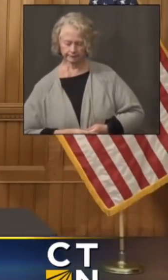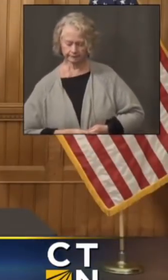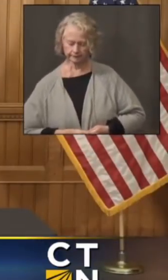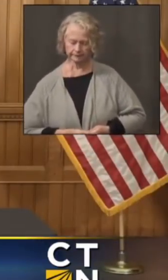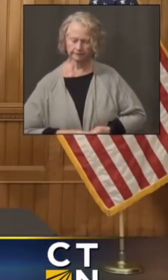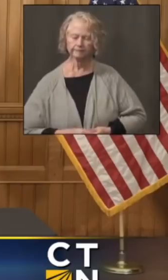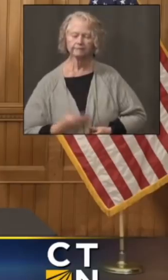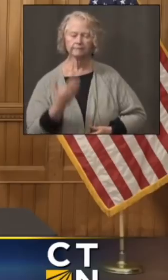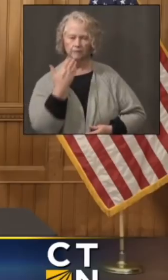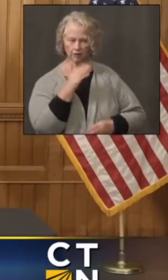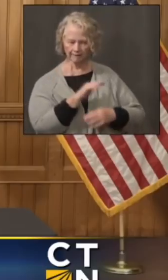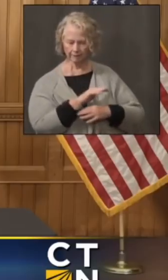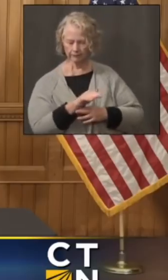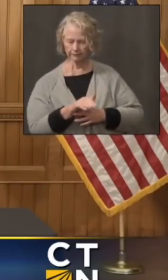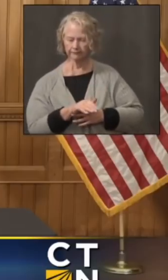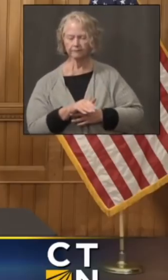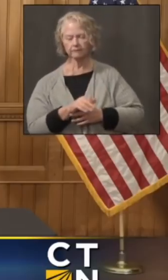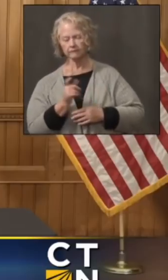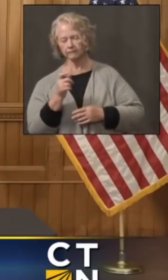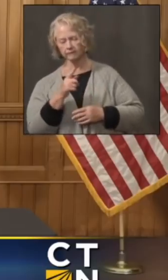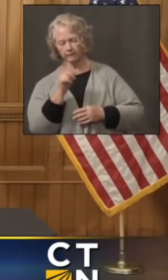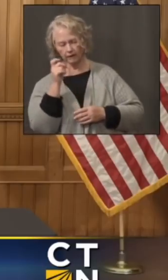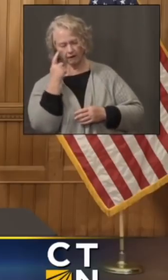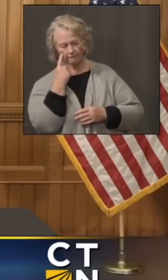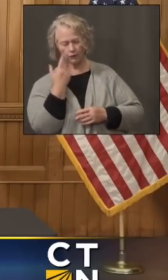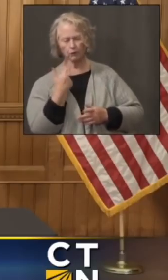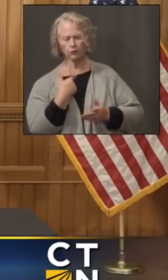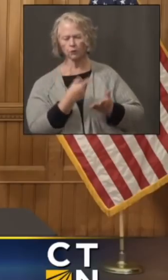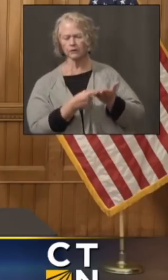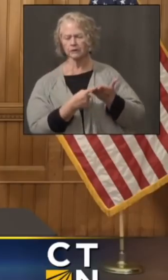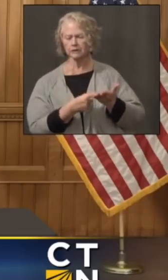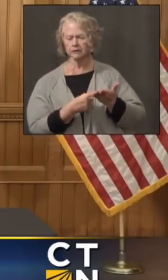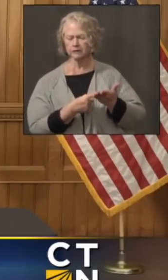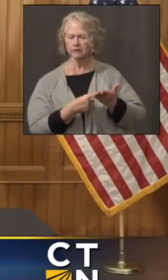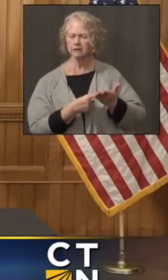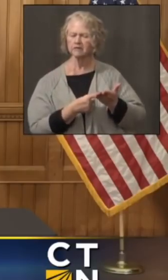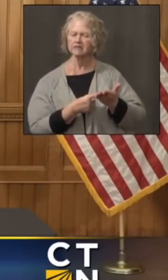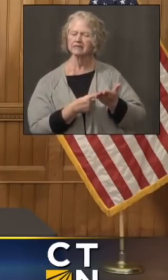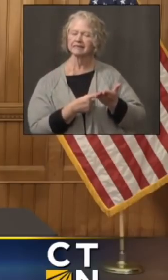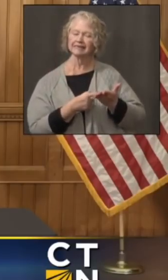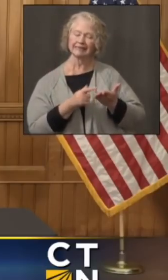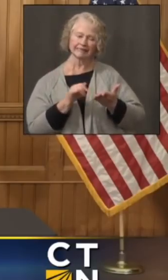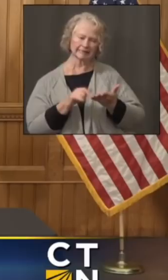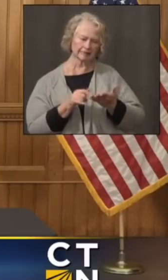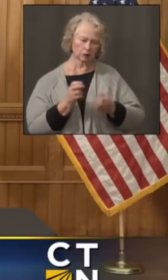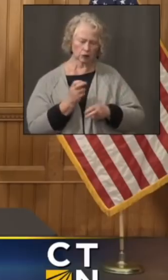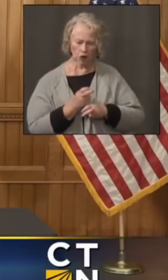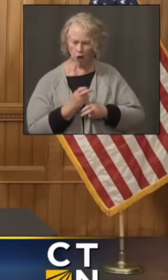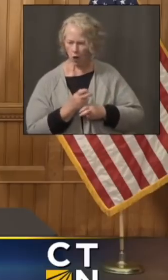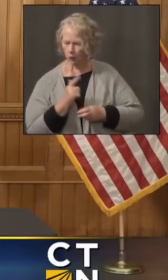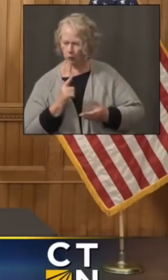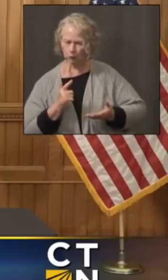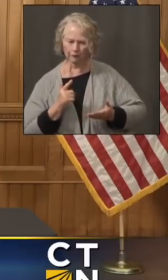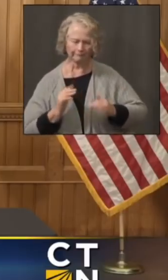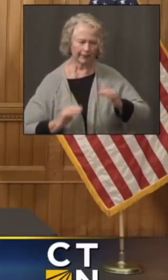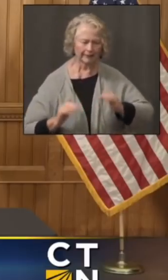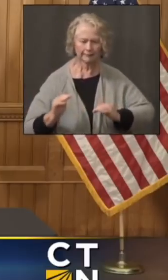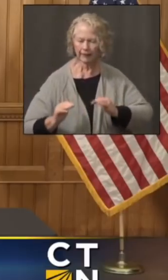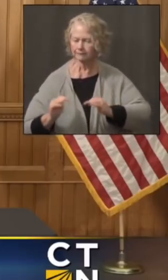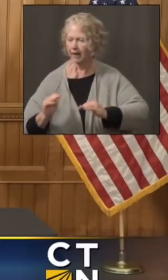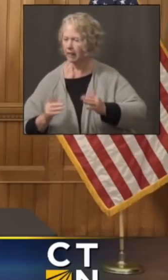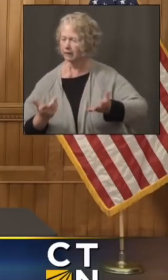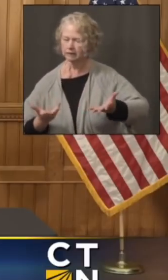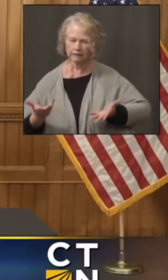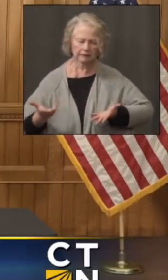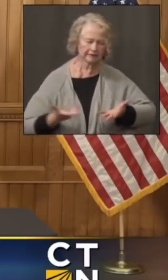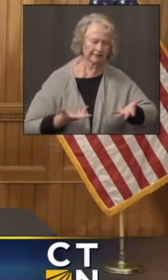Good afternoon, everyone. Governor, we've talked in the past about what a balancing act all of this is.